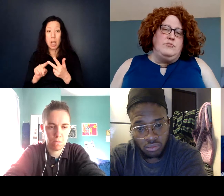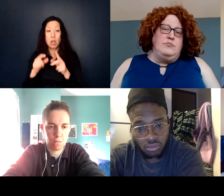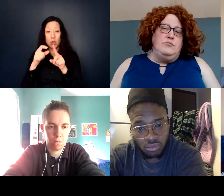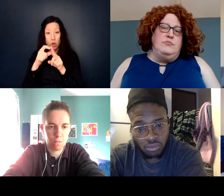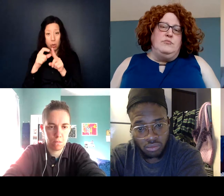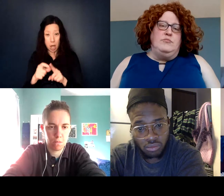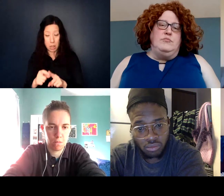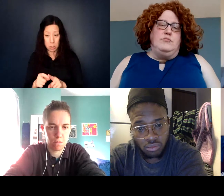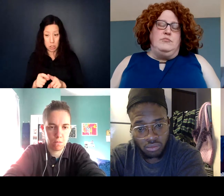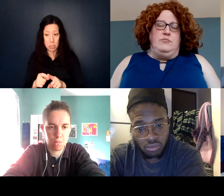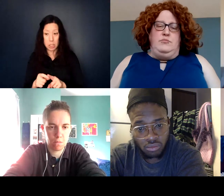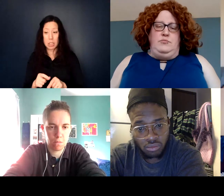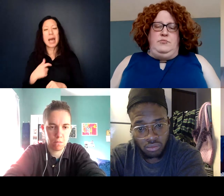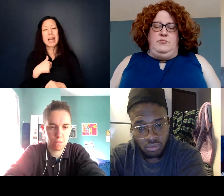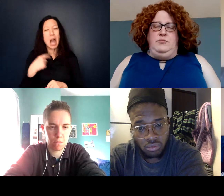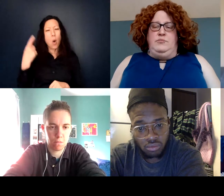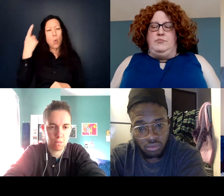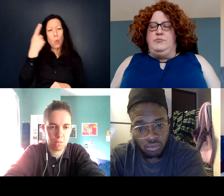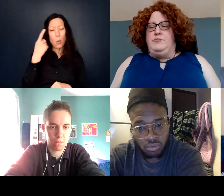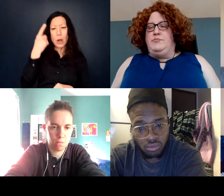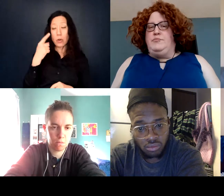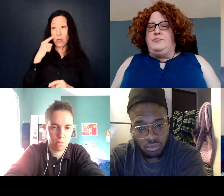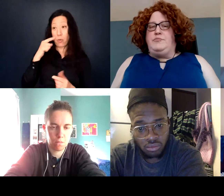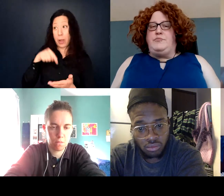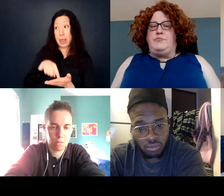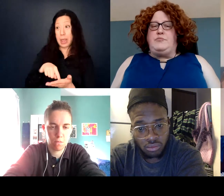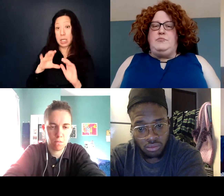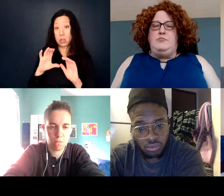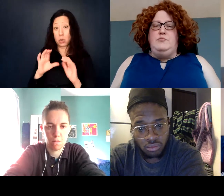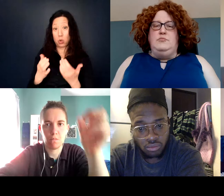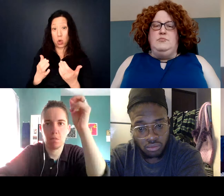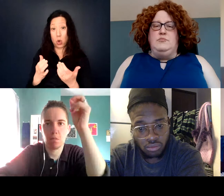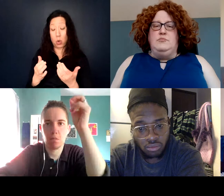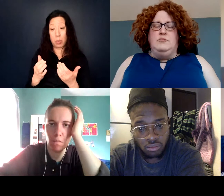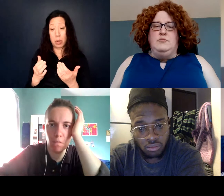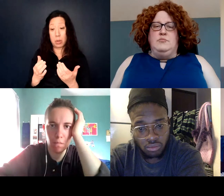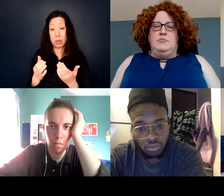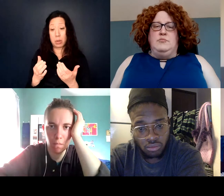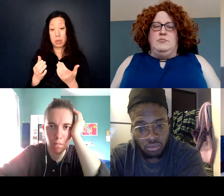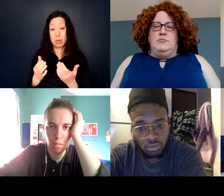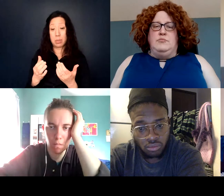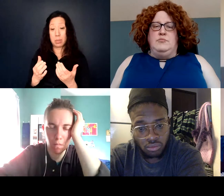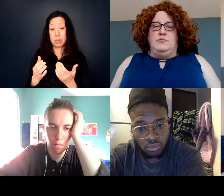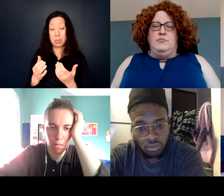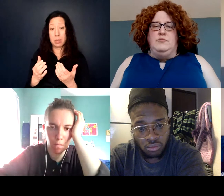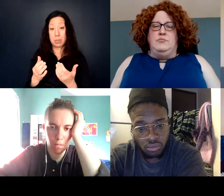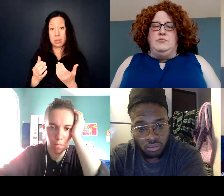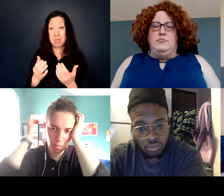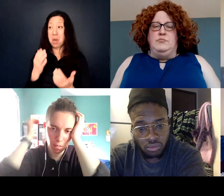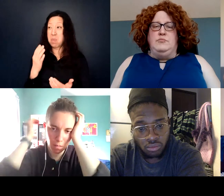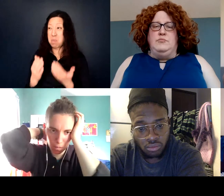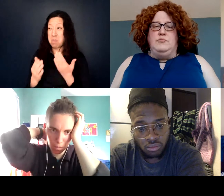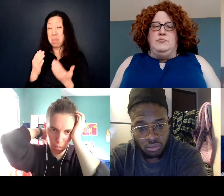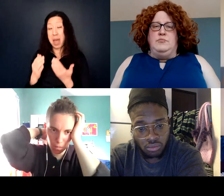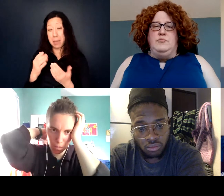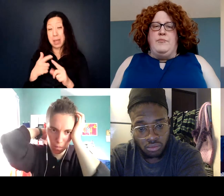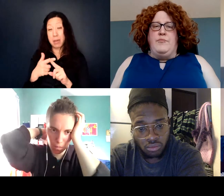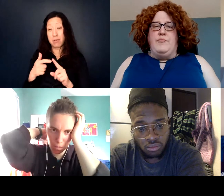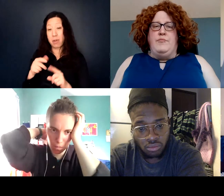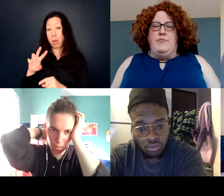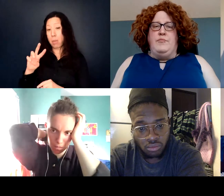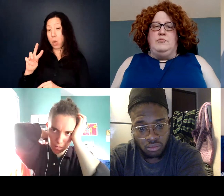Terminology. And I'm wondering if for this group it would be helpful to pull data from the